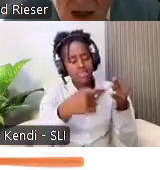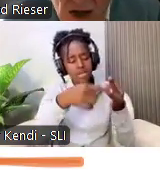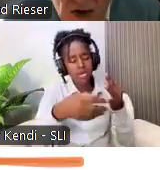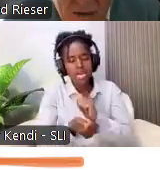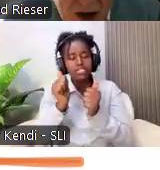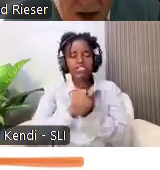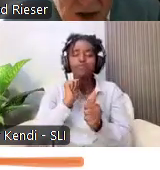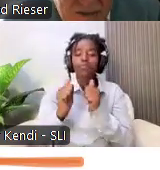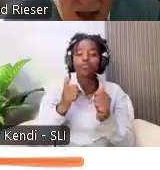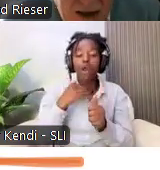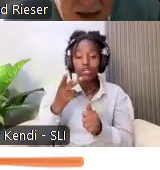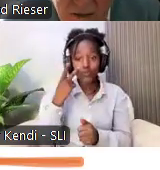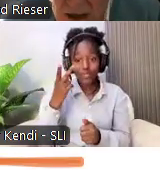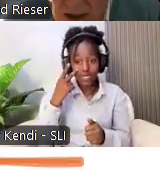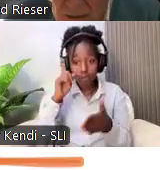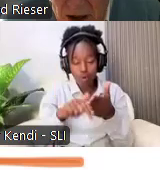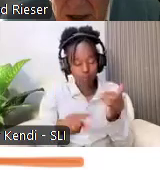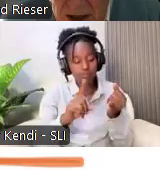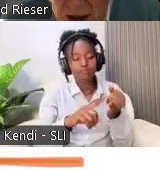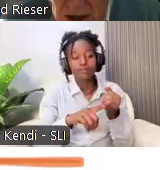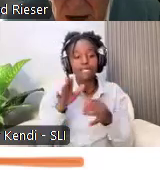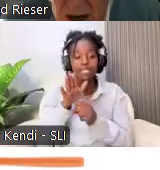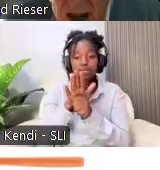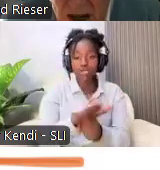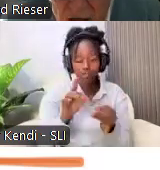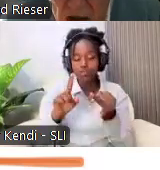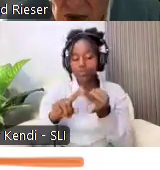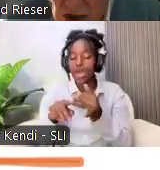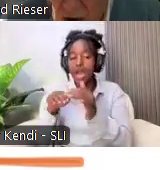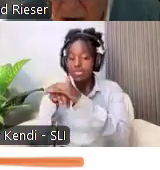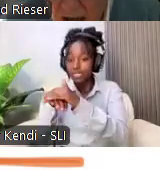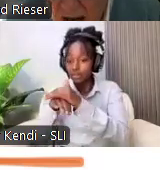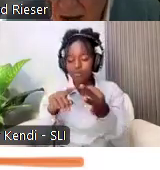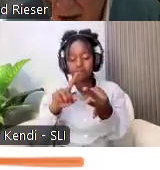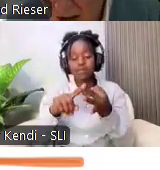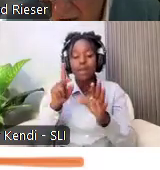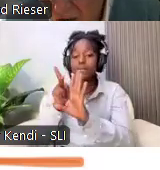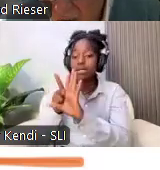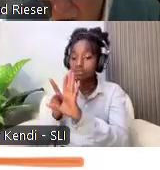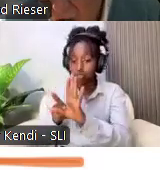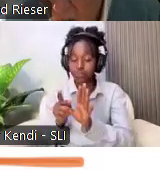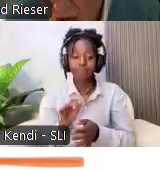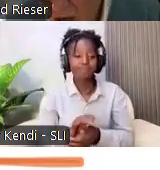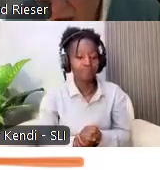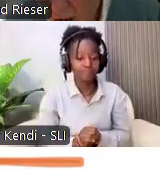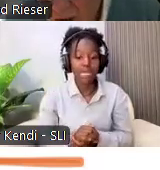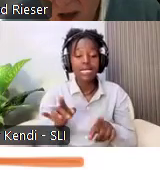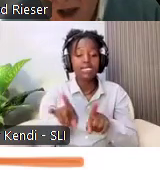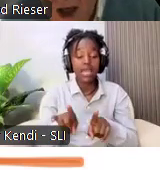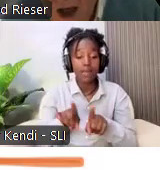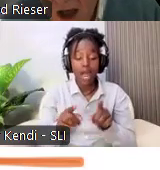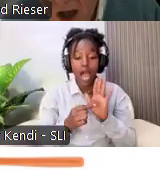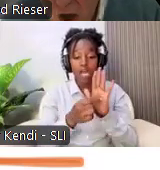presentation: discrimination, accessibility, and participation. And here she's showing a visual which